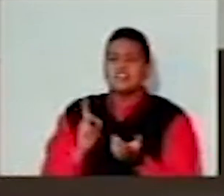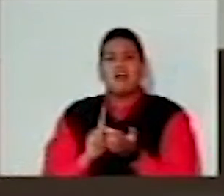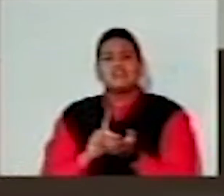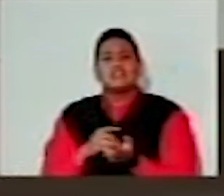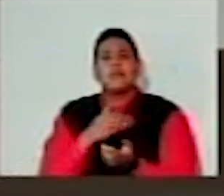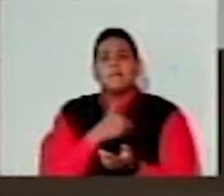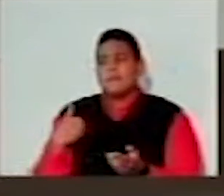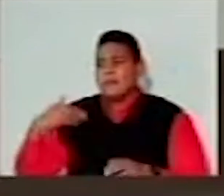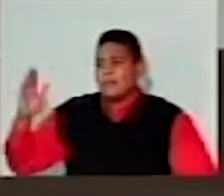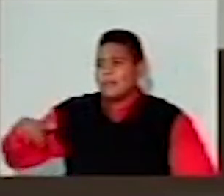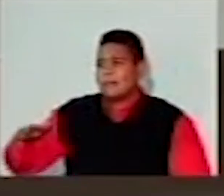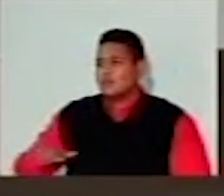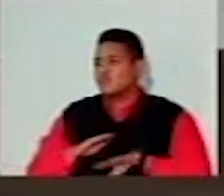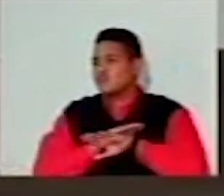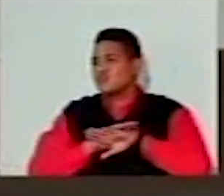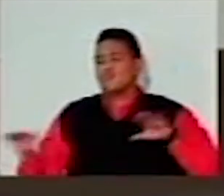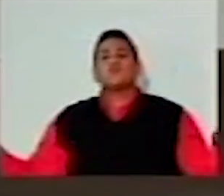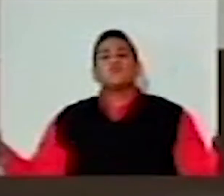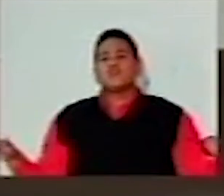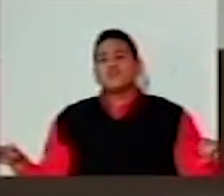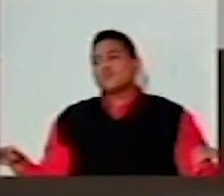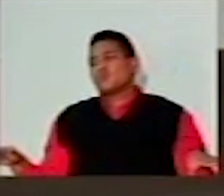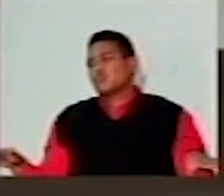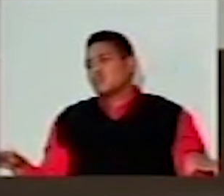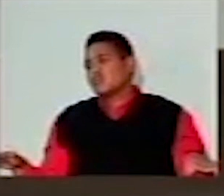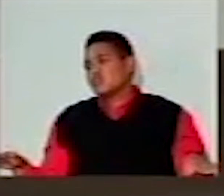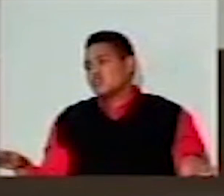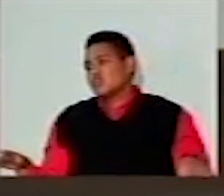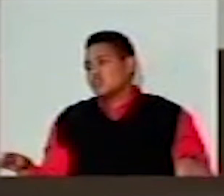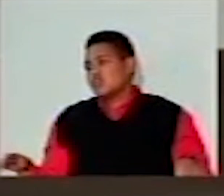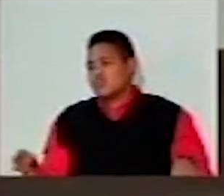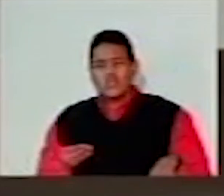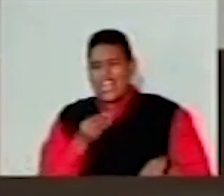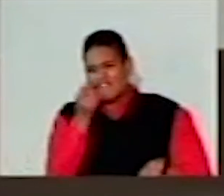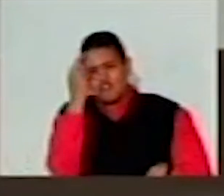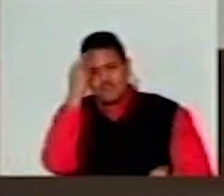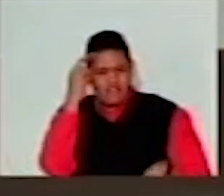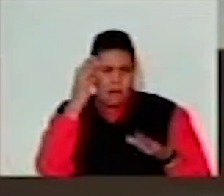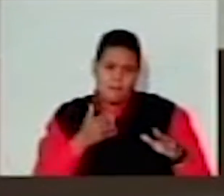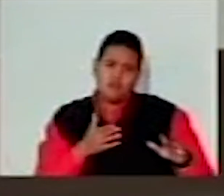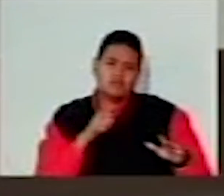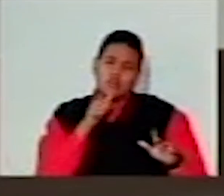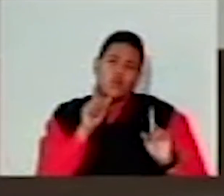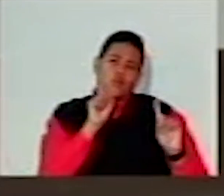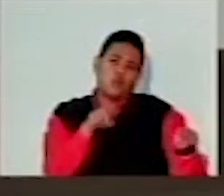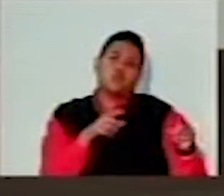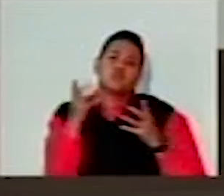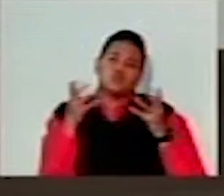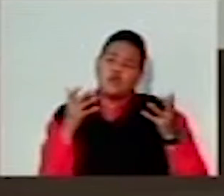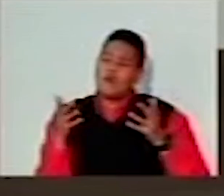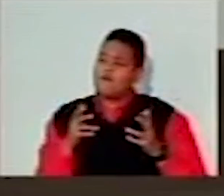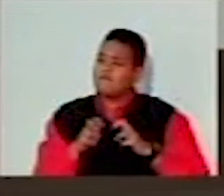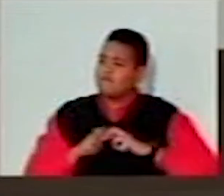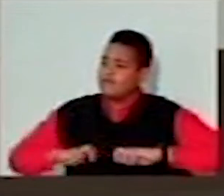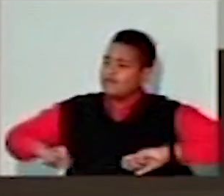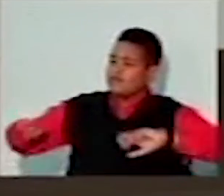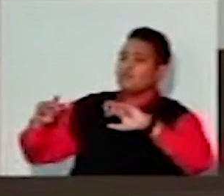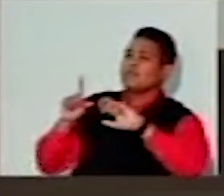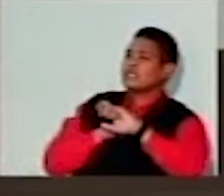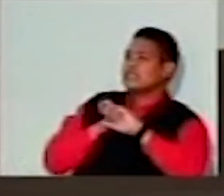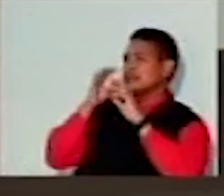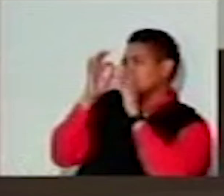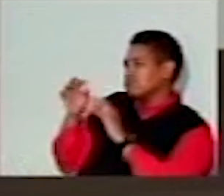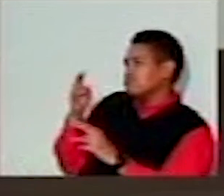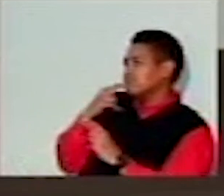others don't really give any reasons for persons not to serve as jurors. Encourage persons